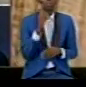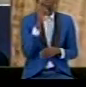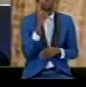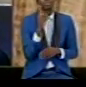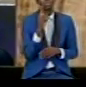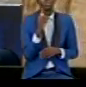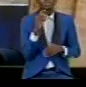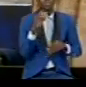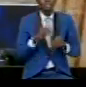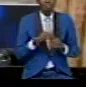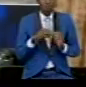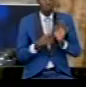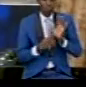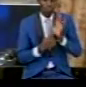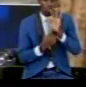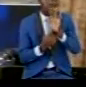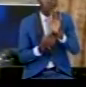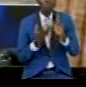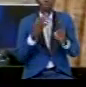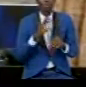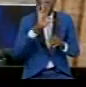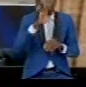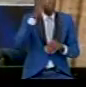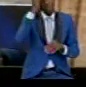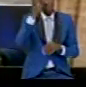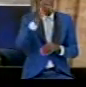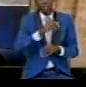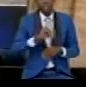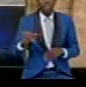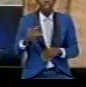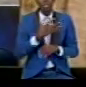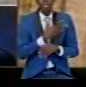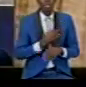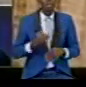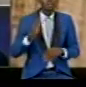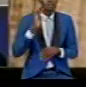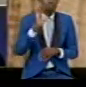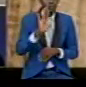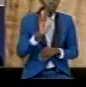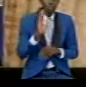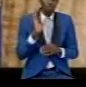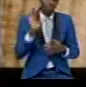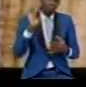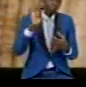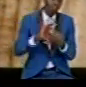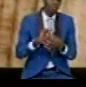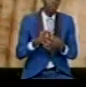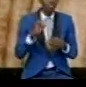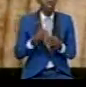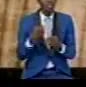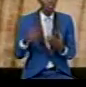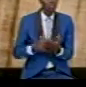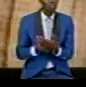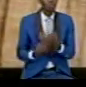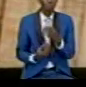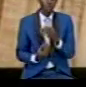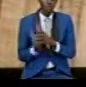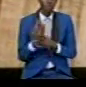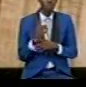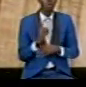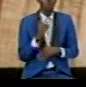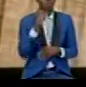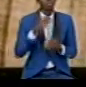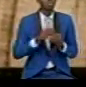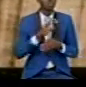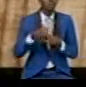the demonstration of your understanding and your partaking of the gospel, grow up in all